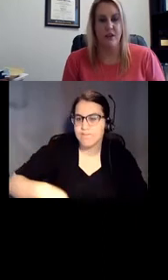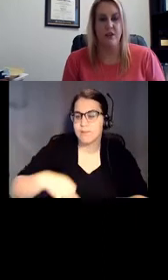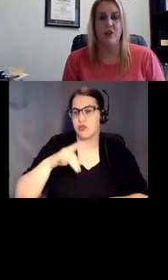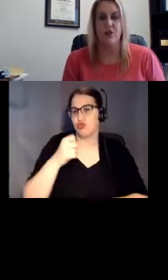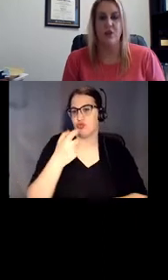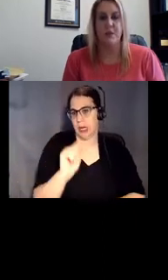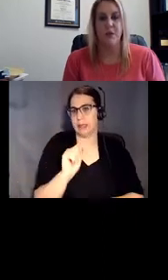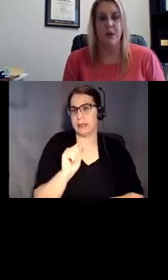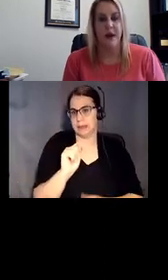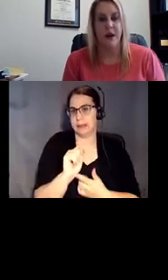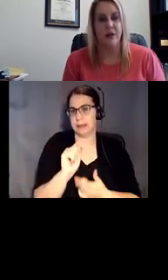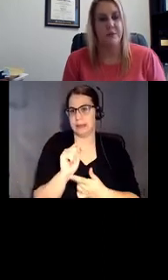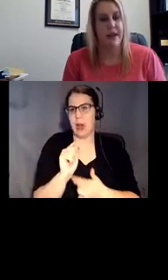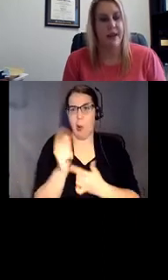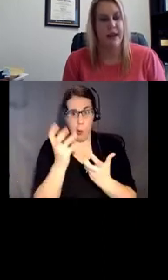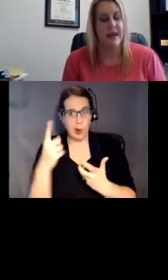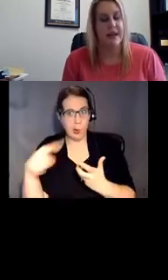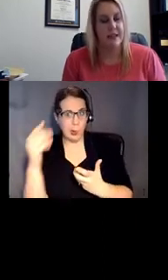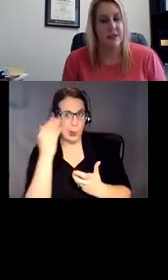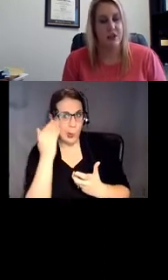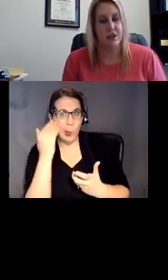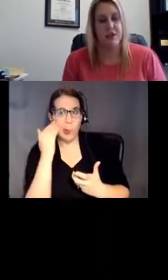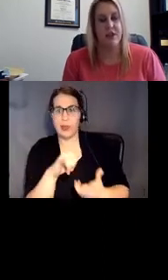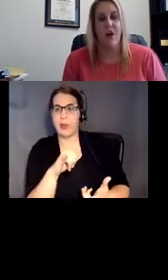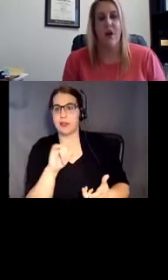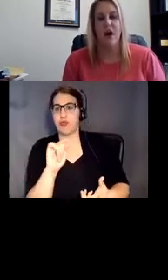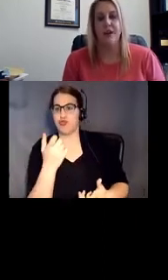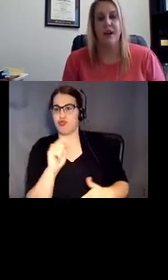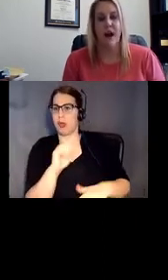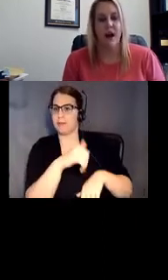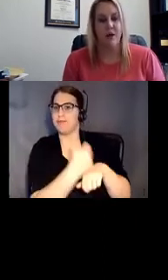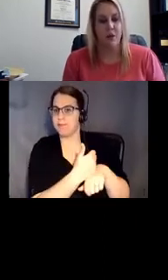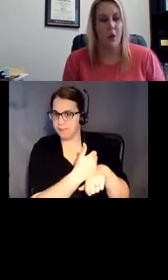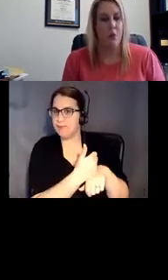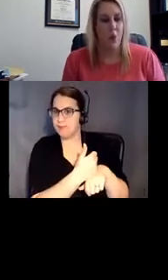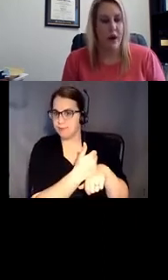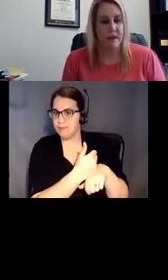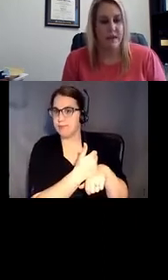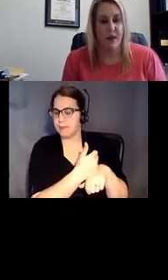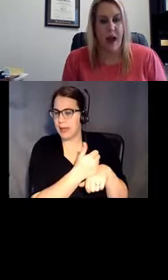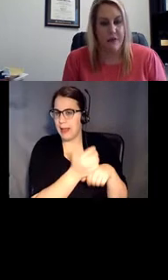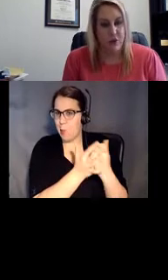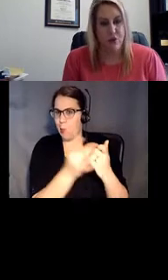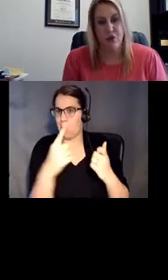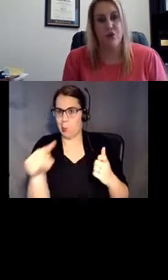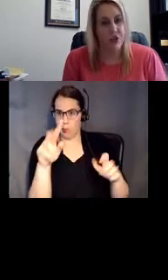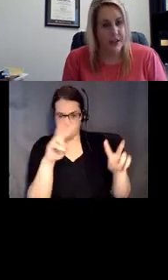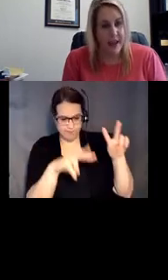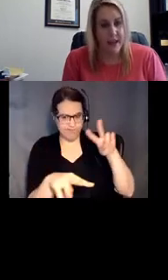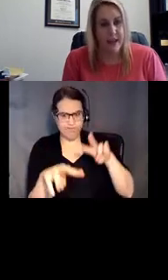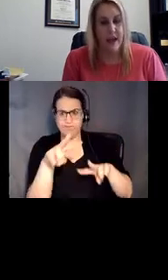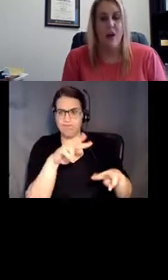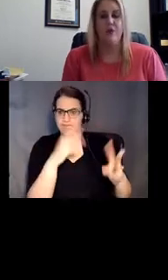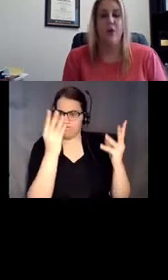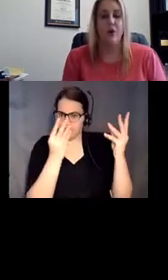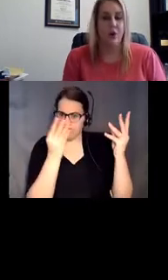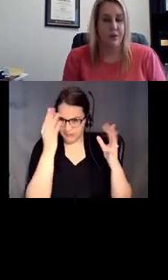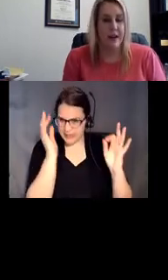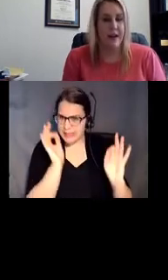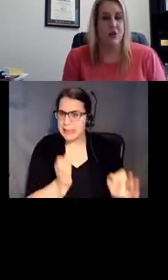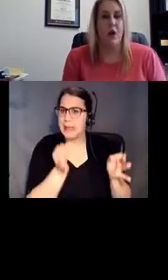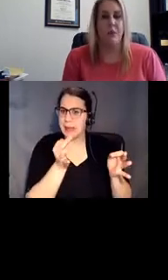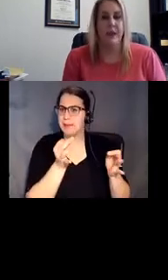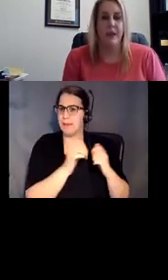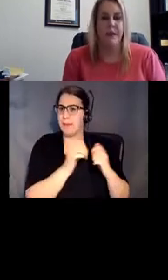these trusts so that you can be prepared to make decisions on what avenue you should take for